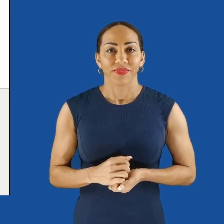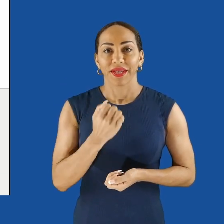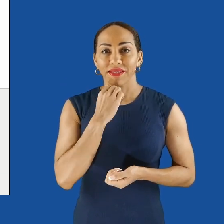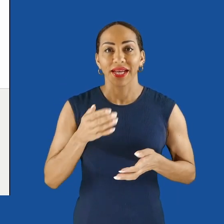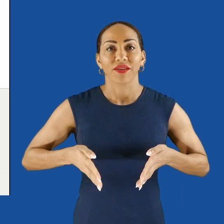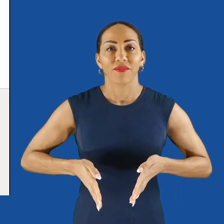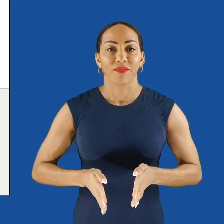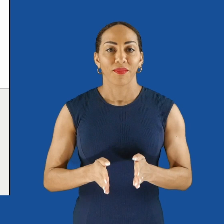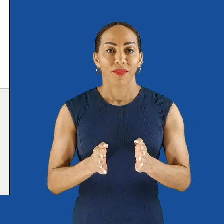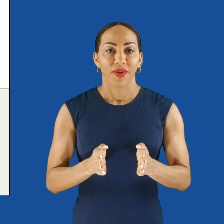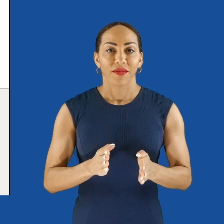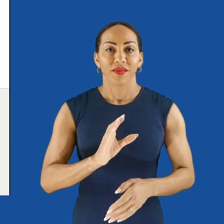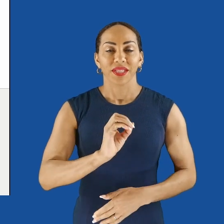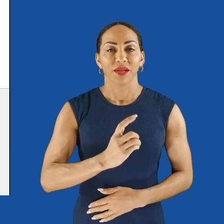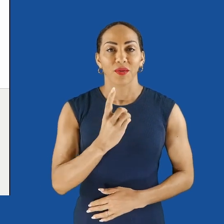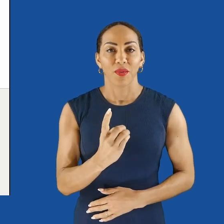And my date of birth is